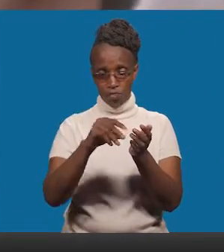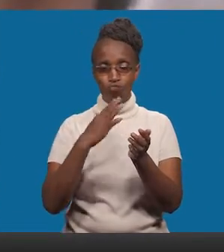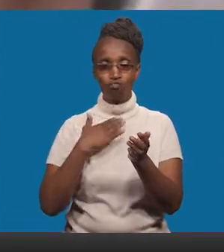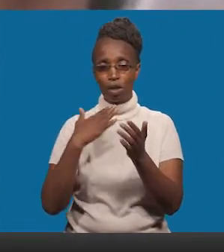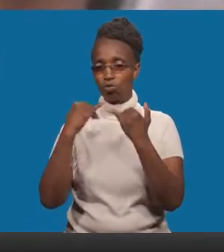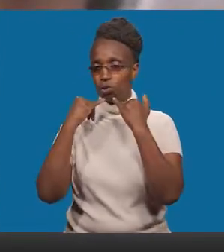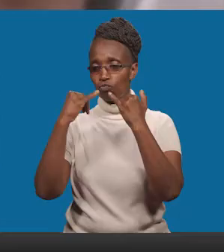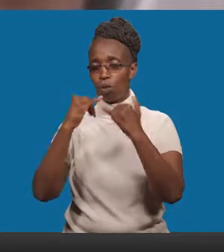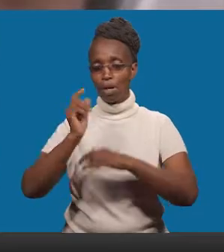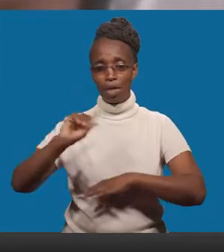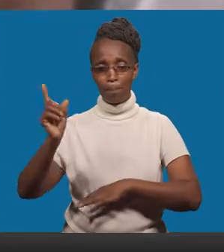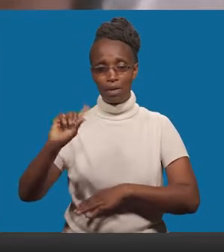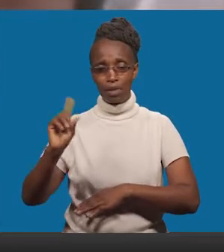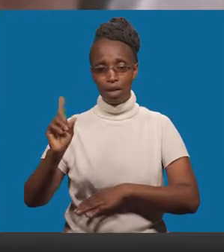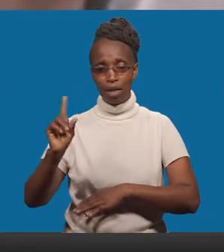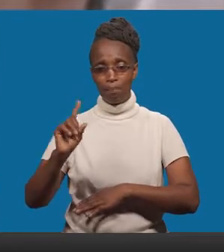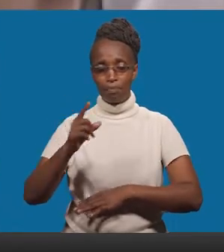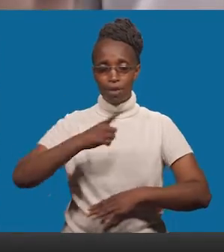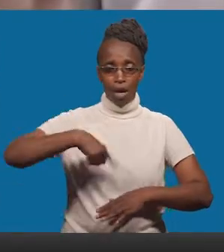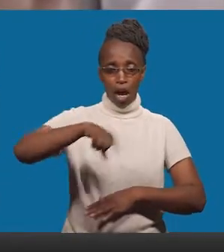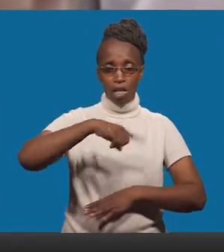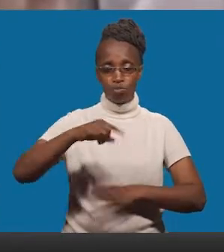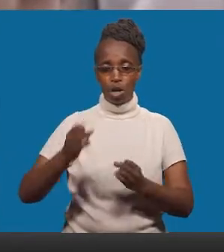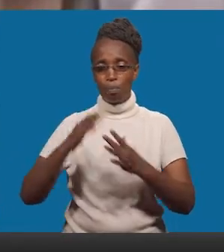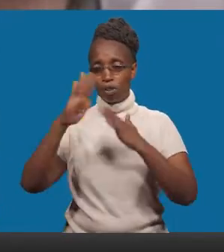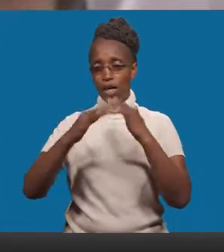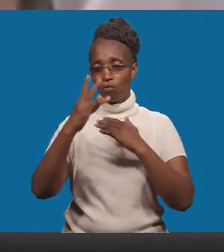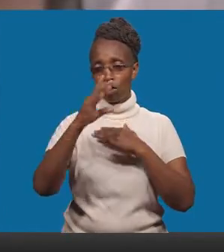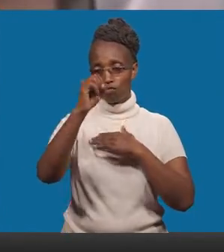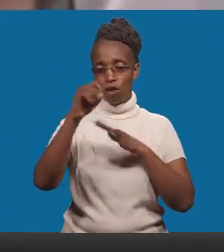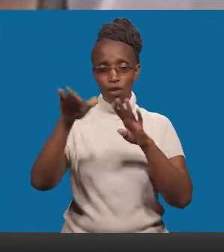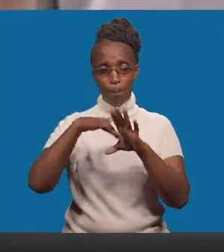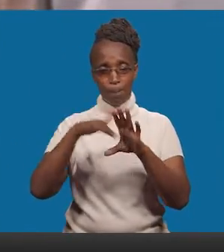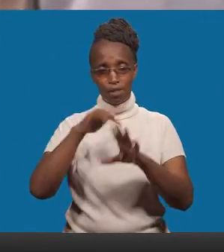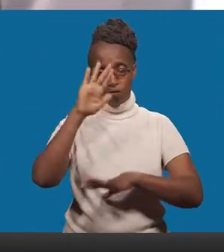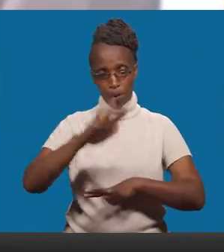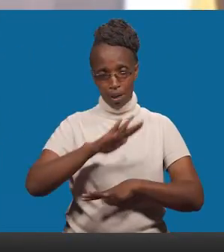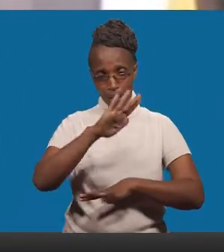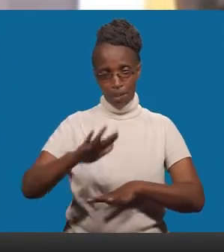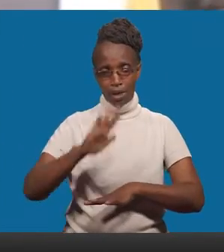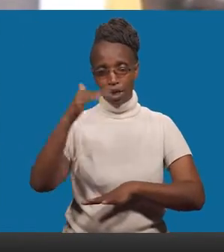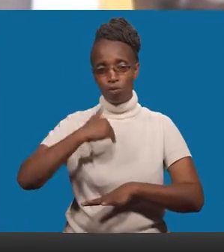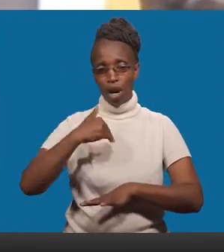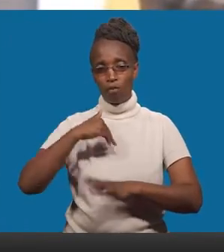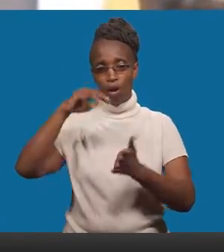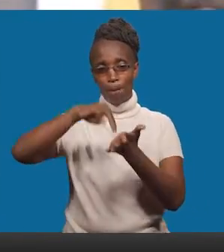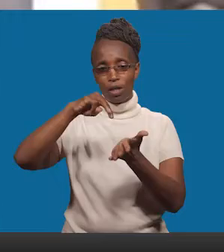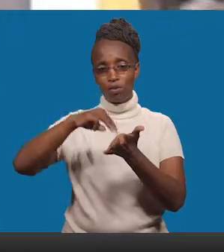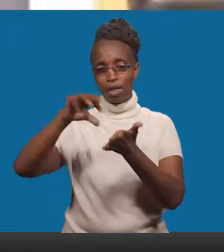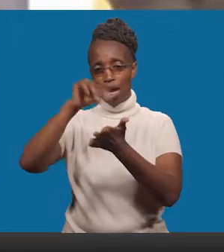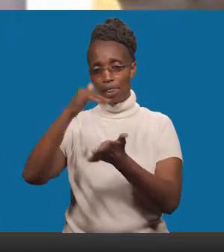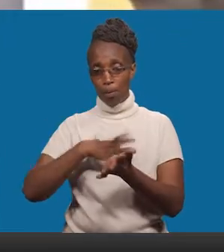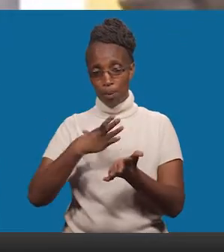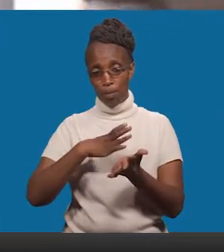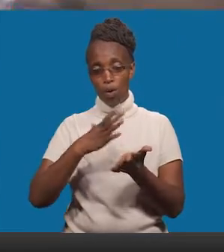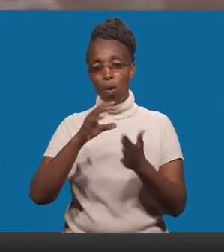want to tell the minister that at least we are more than 45 members of parliament. We speak on behalf of millions